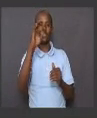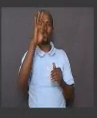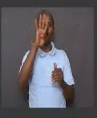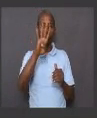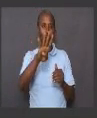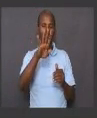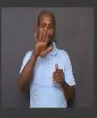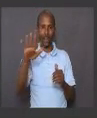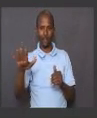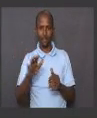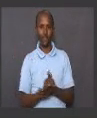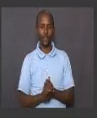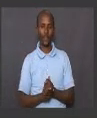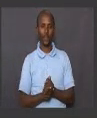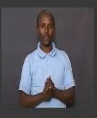145.